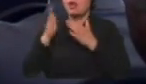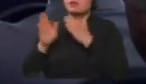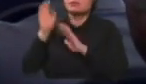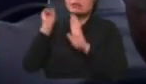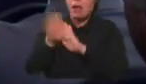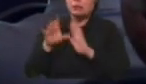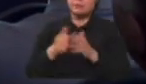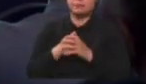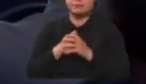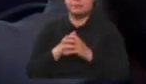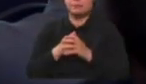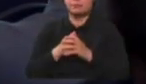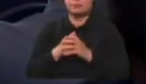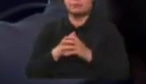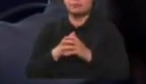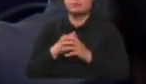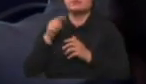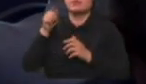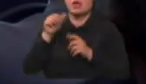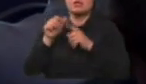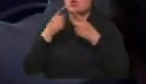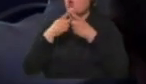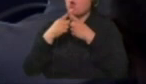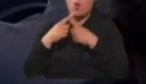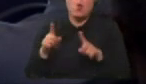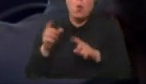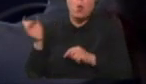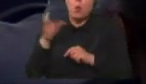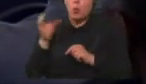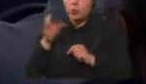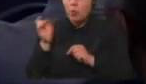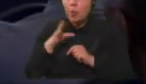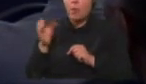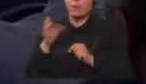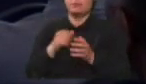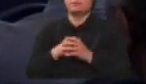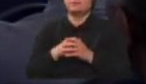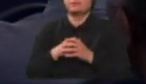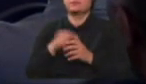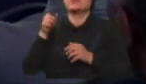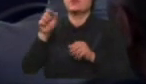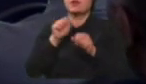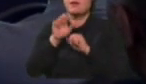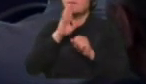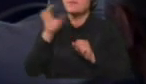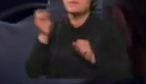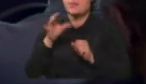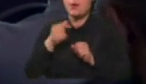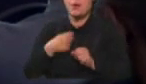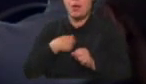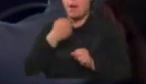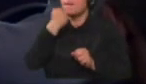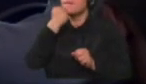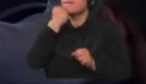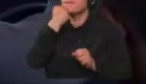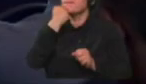Okay, now it's time for a little game. I do urban mobility workshops, and this is a little game I like to play. I spy